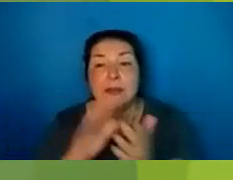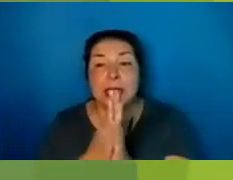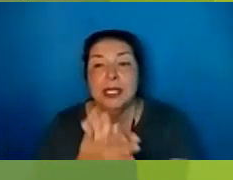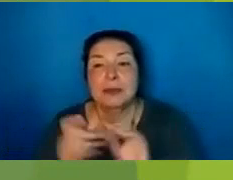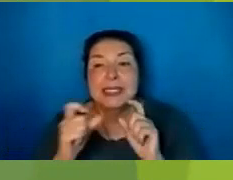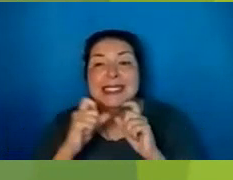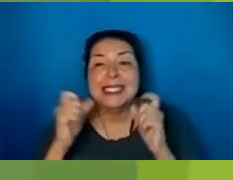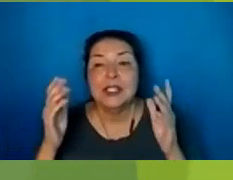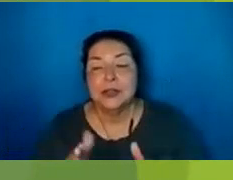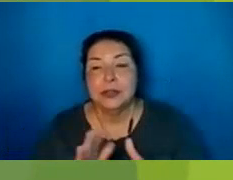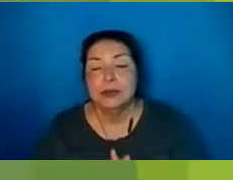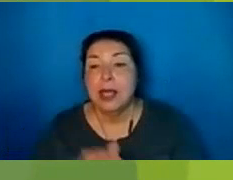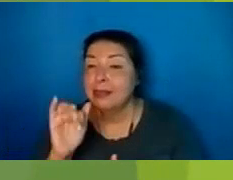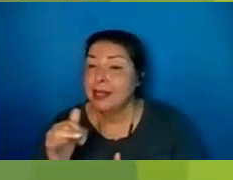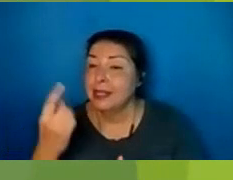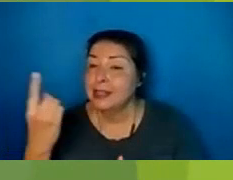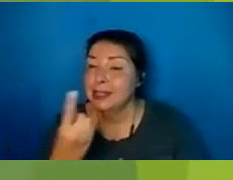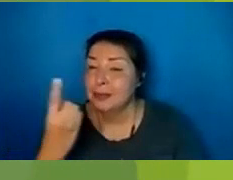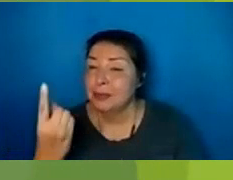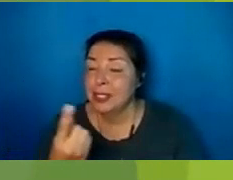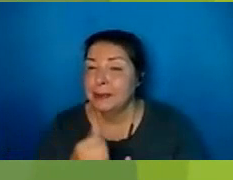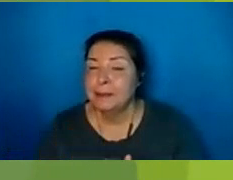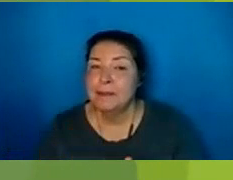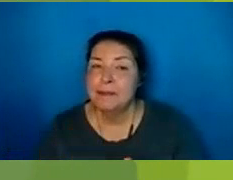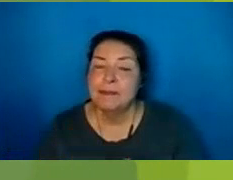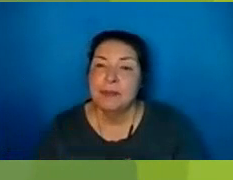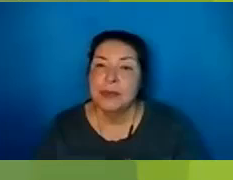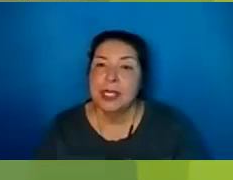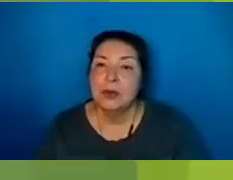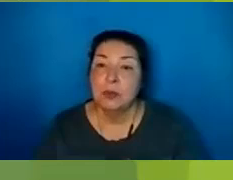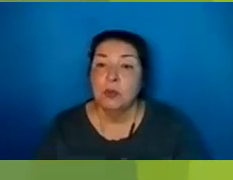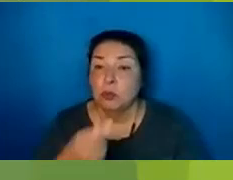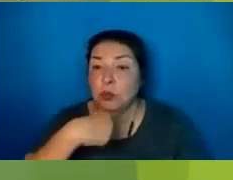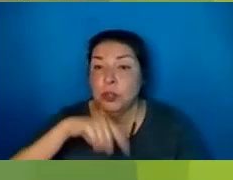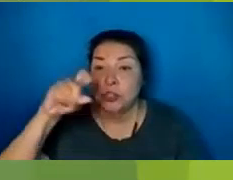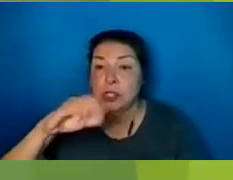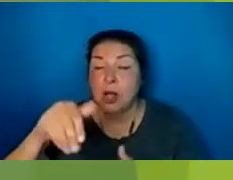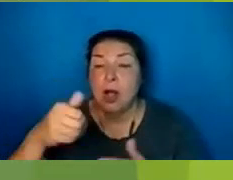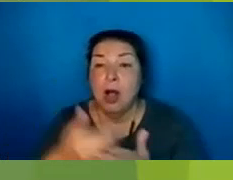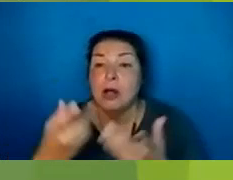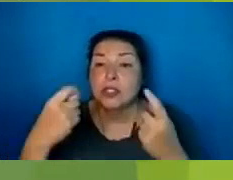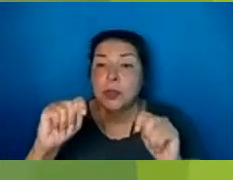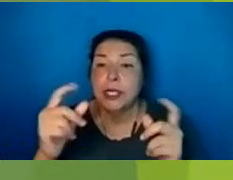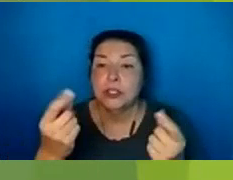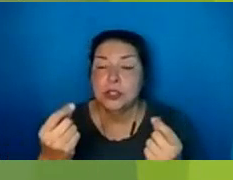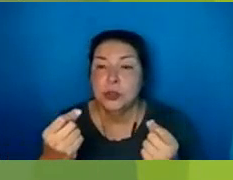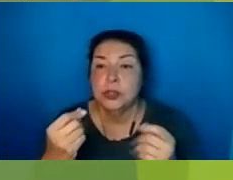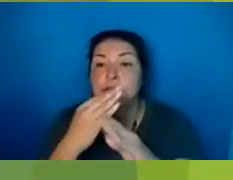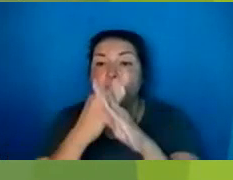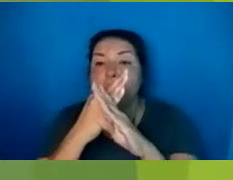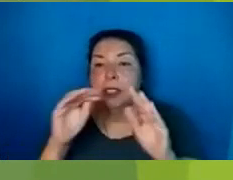something that we should all endeavor to, is, you know, protect the children.